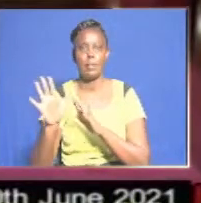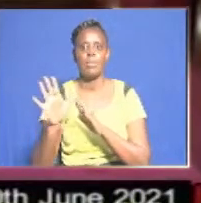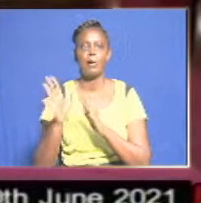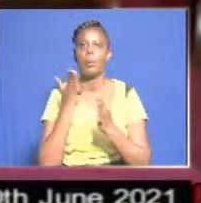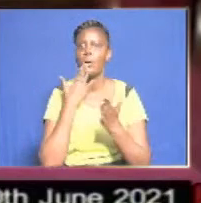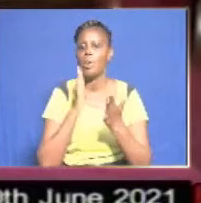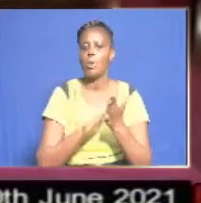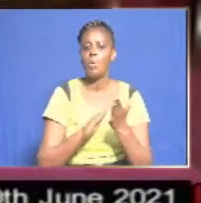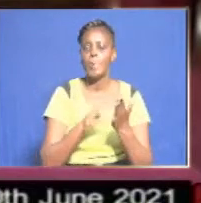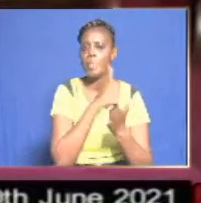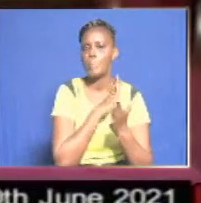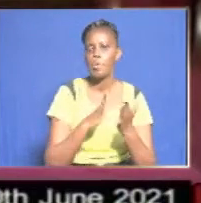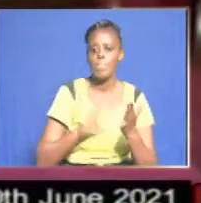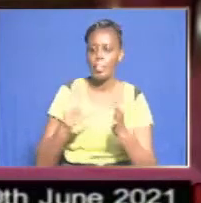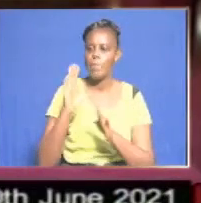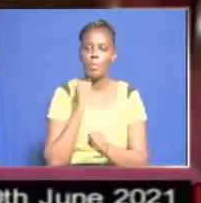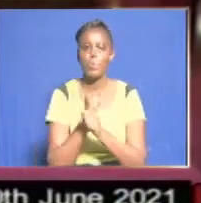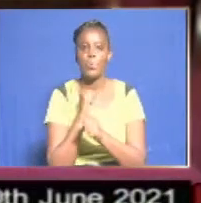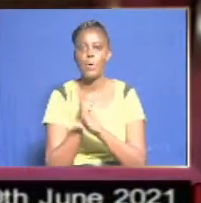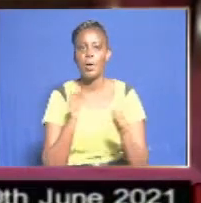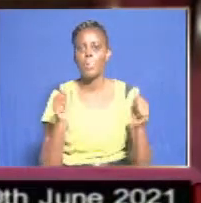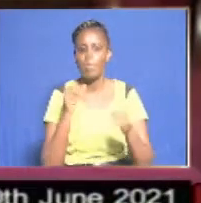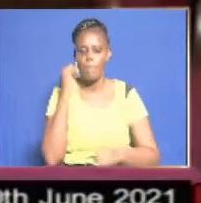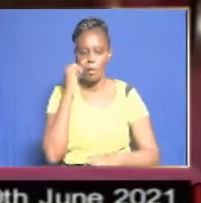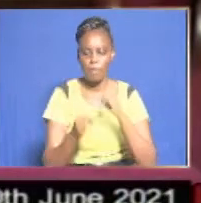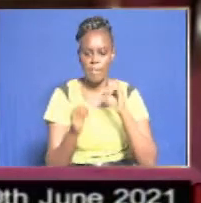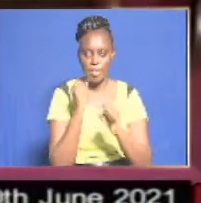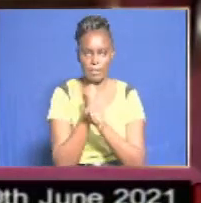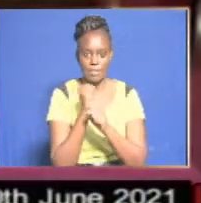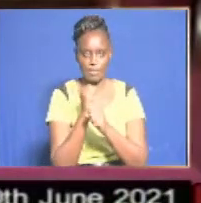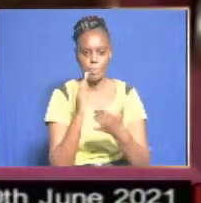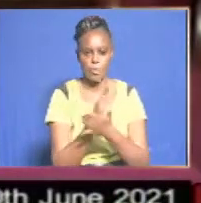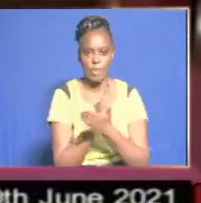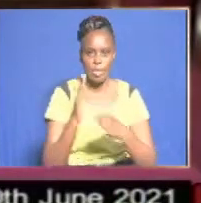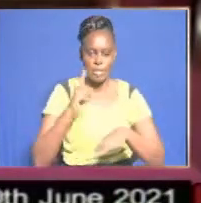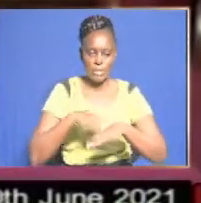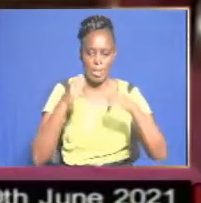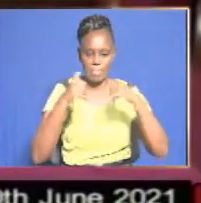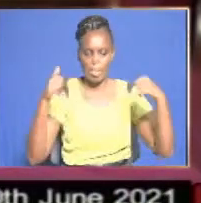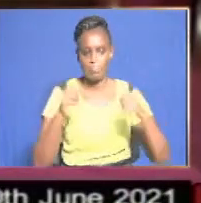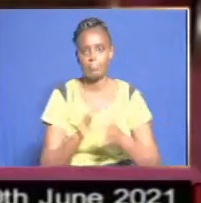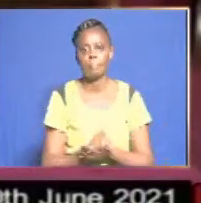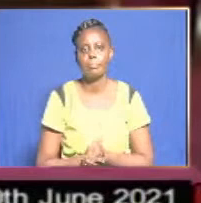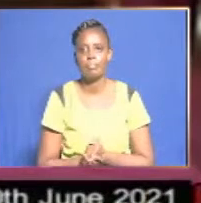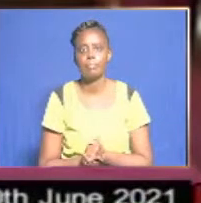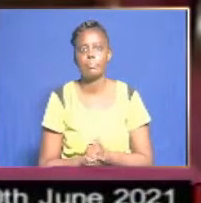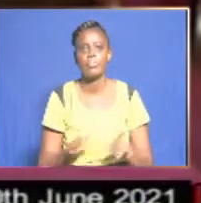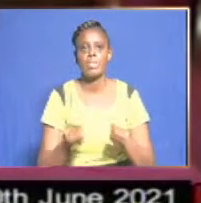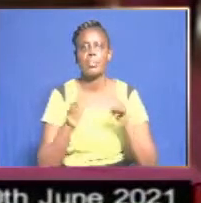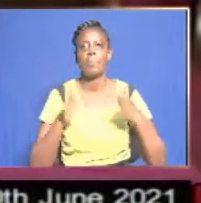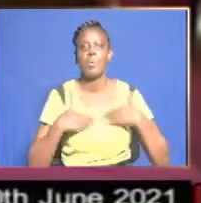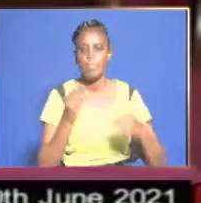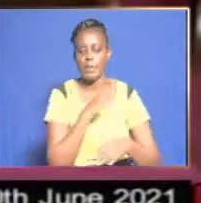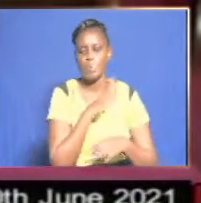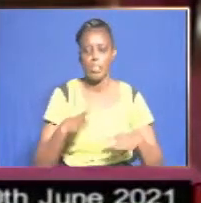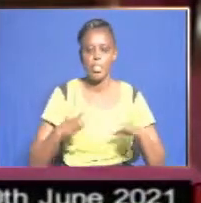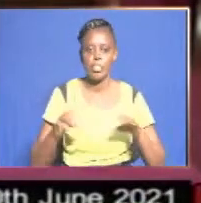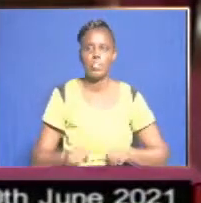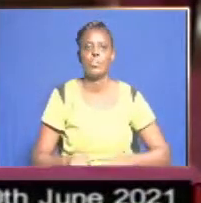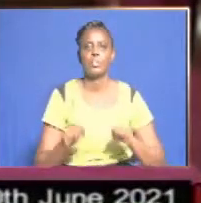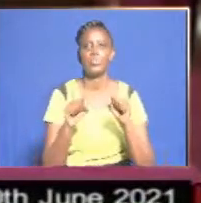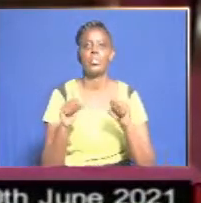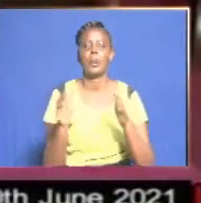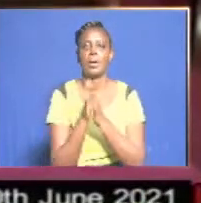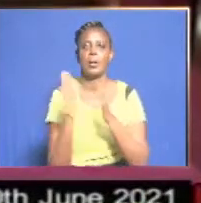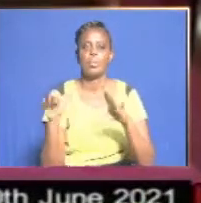commend the committees for their diligence in finalizing their work within the tight timeframes. I'm also happy that committee chairs and